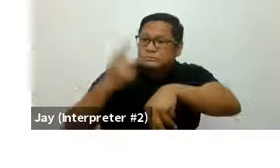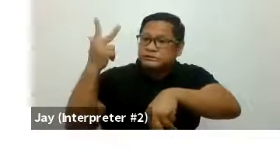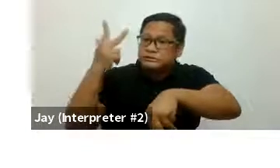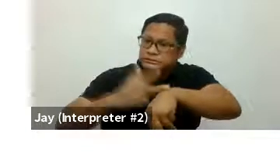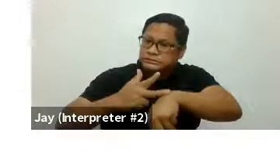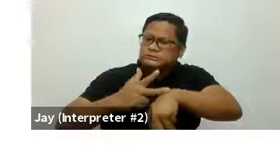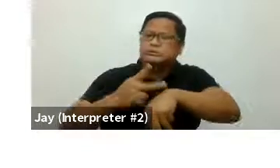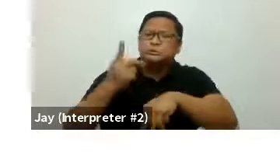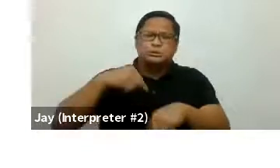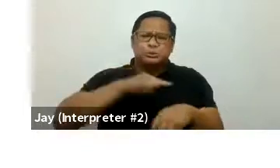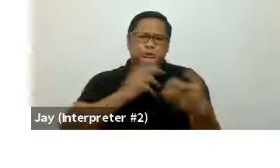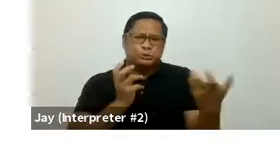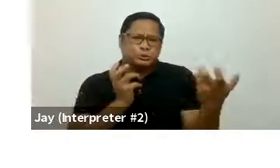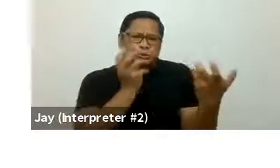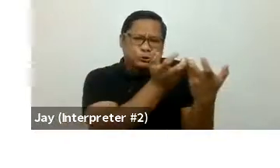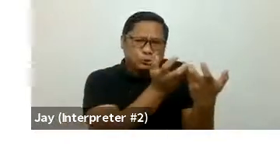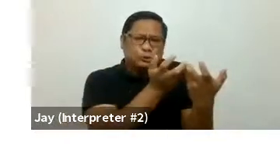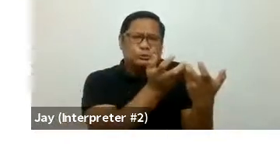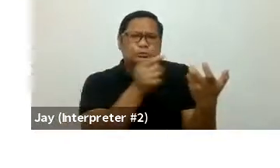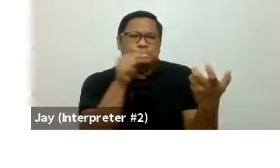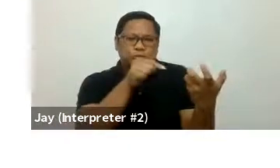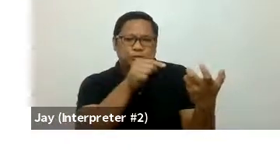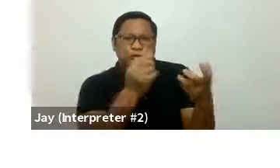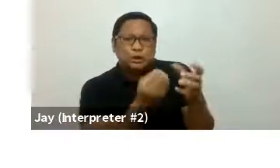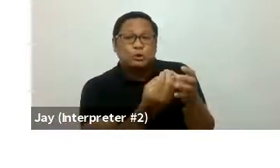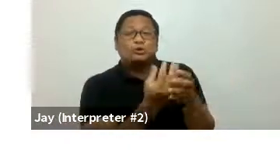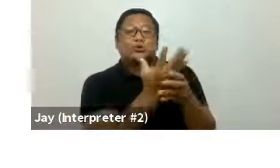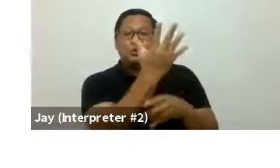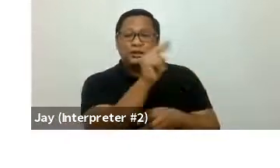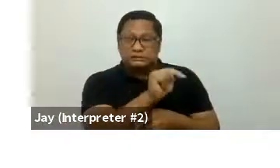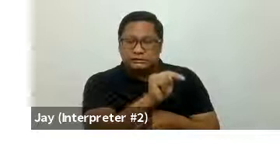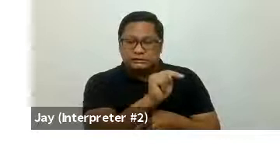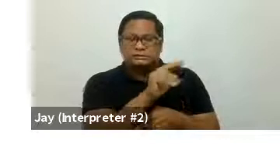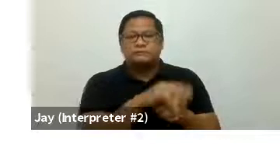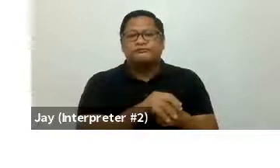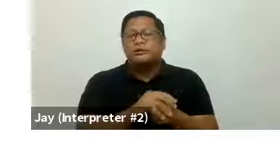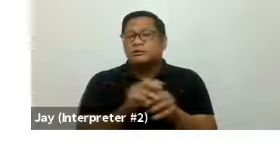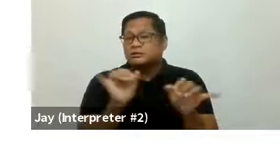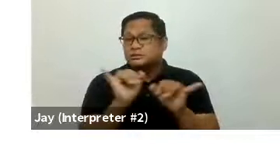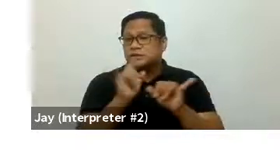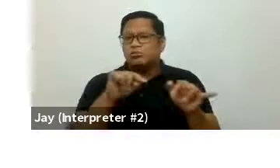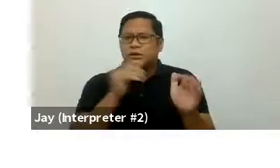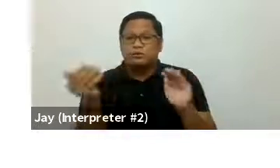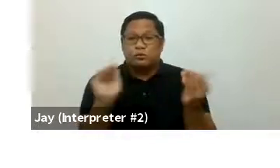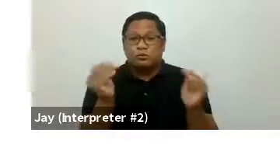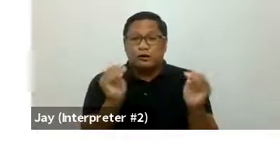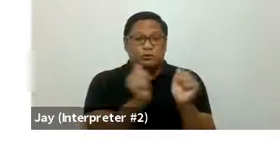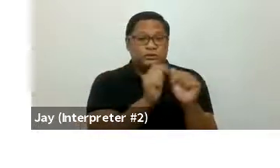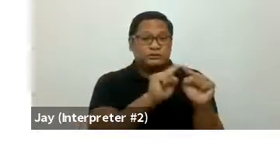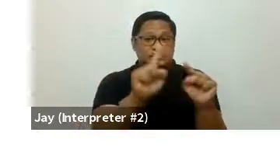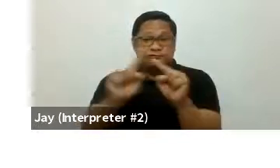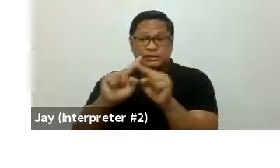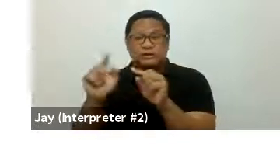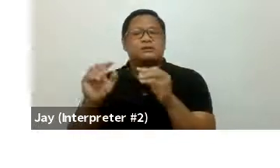order for us to cope with the growing demand, and in order for us to be comparable with other countries with